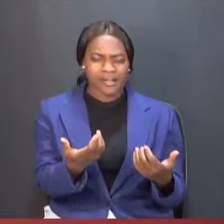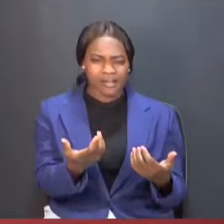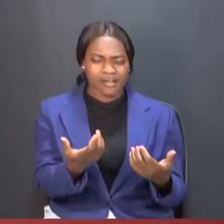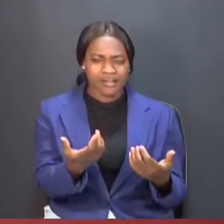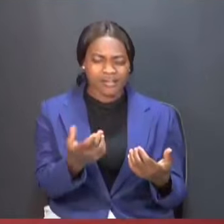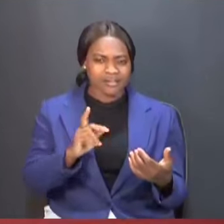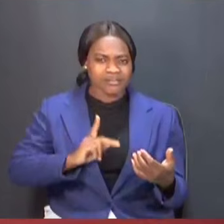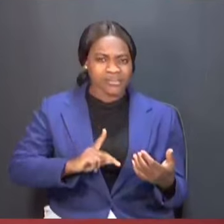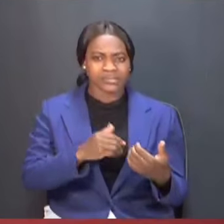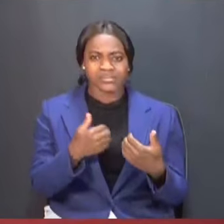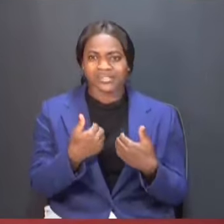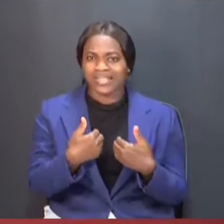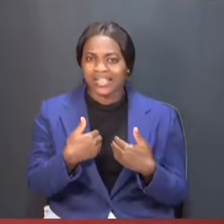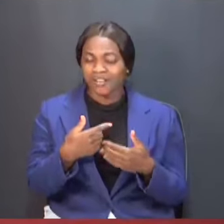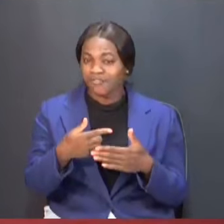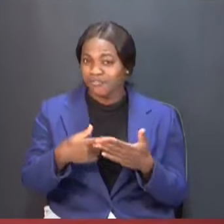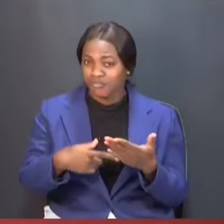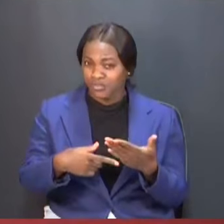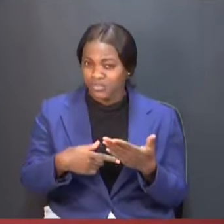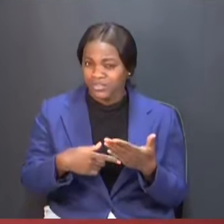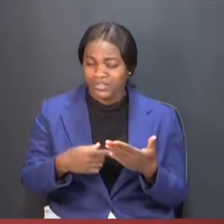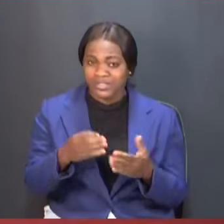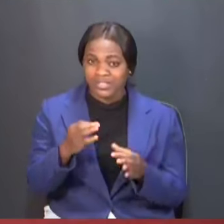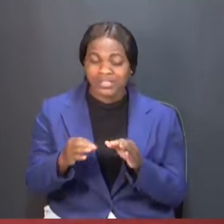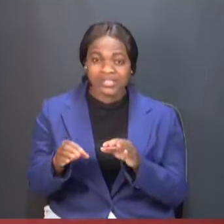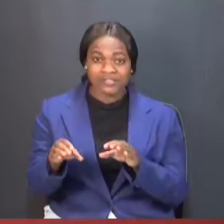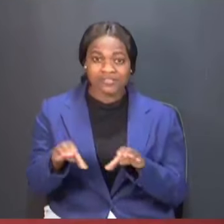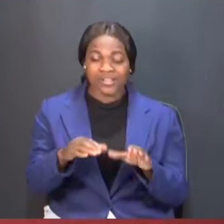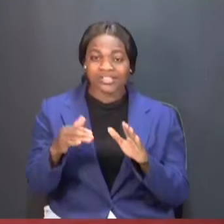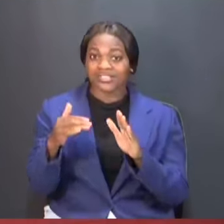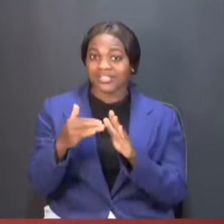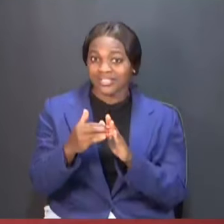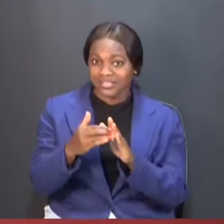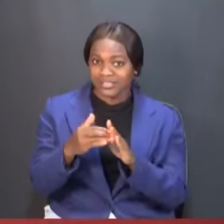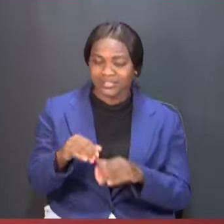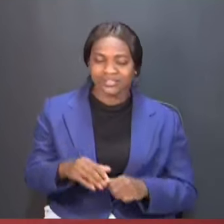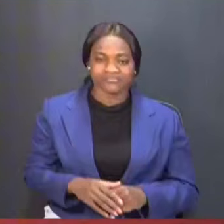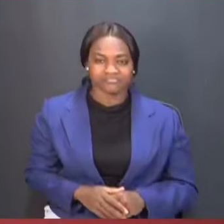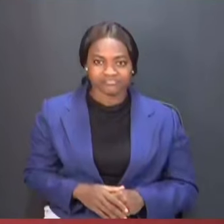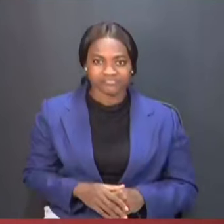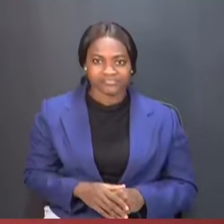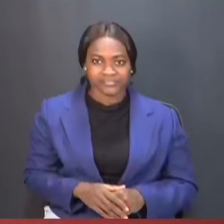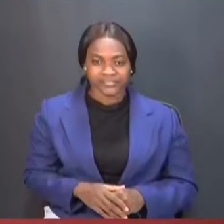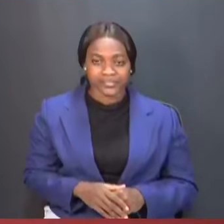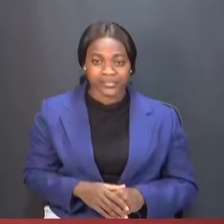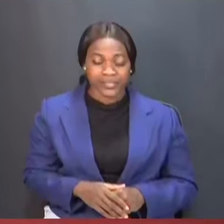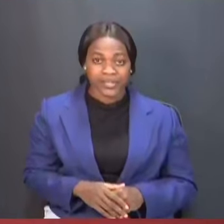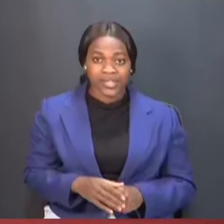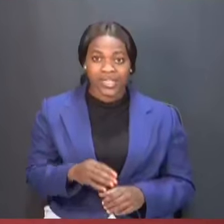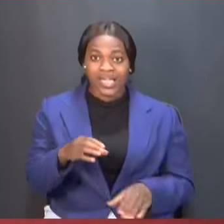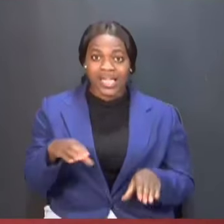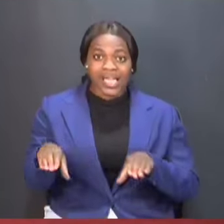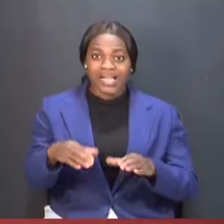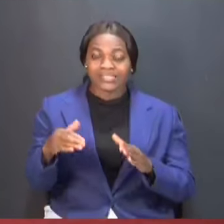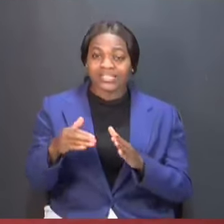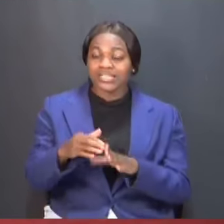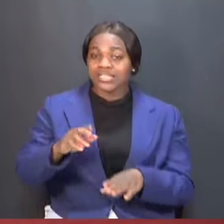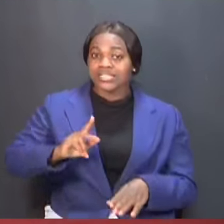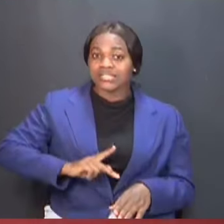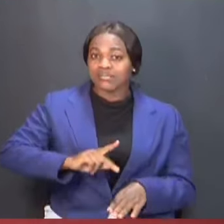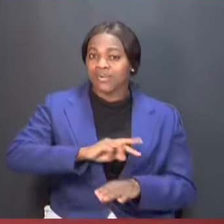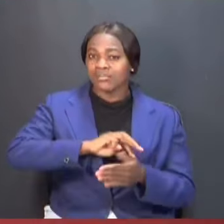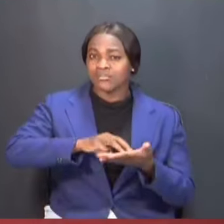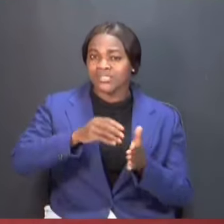jurisdiction? Contempt of Parliament refers to any act or omission that